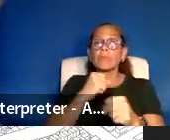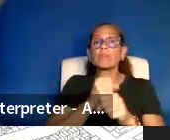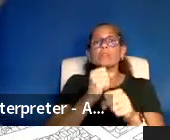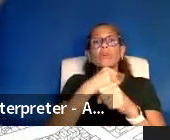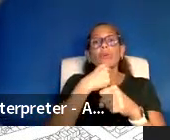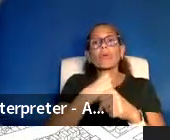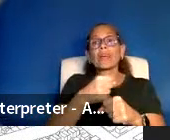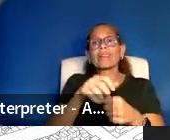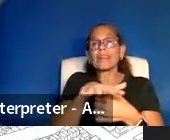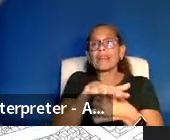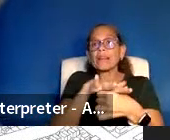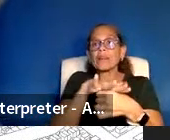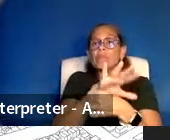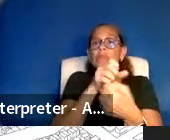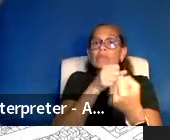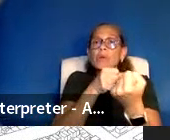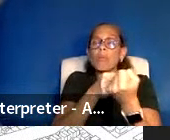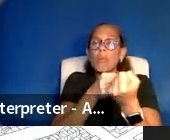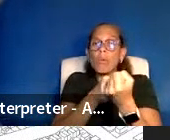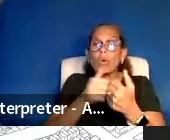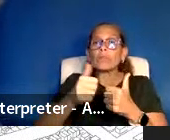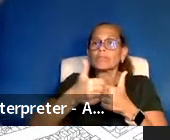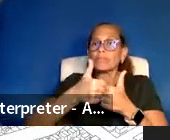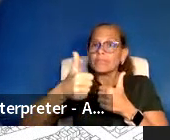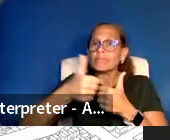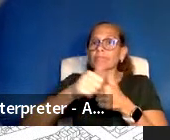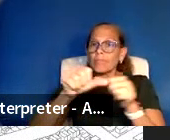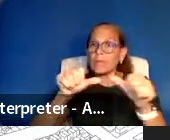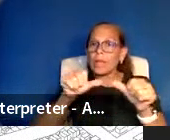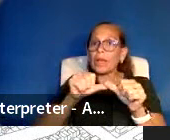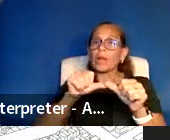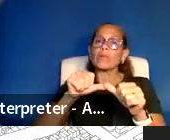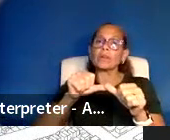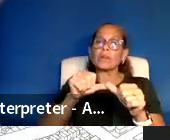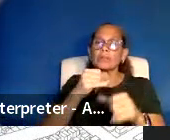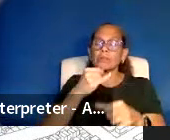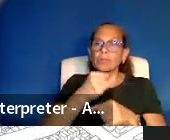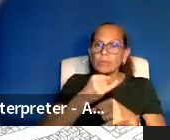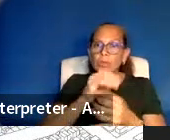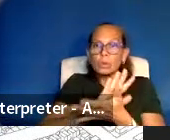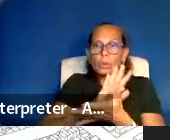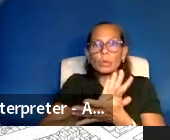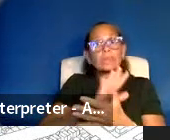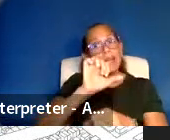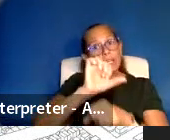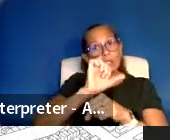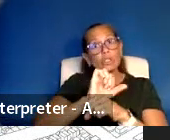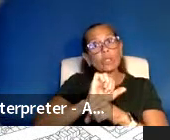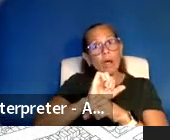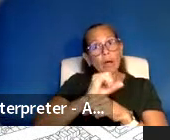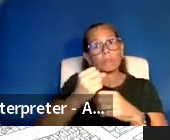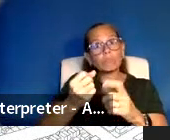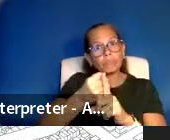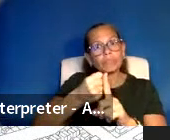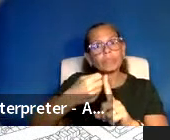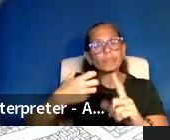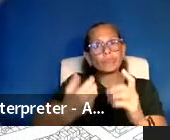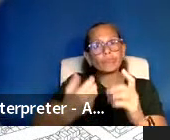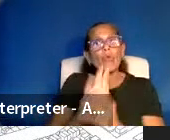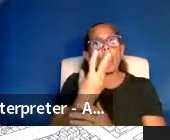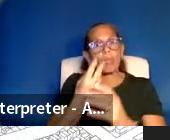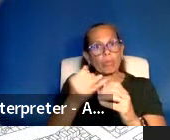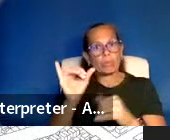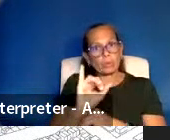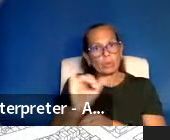a neighborhood center that supports transit-oriented development, area institutions, as well as job growth, and to promote fair